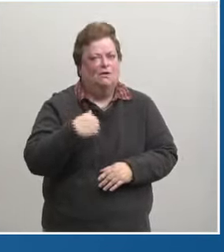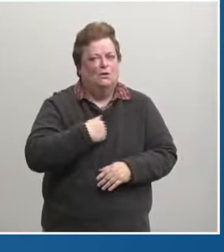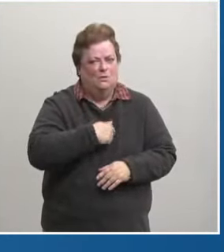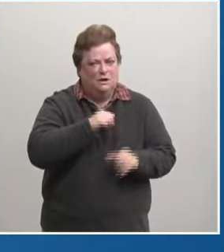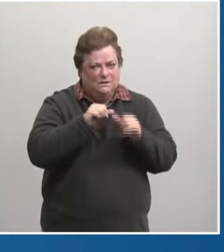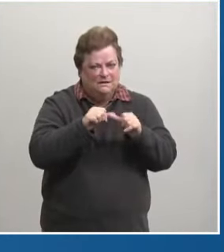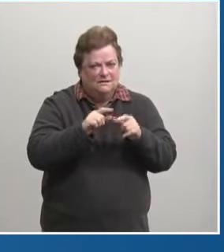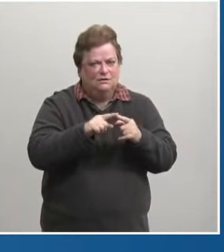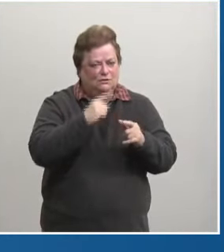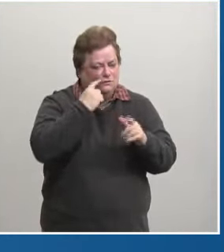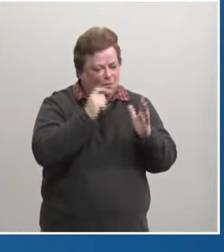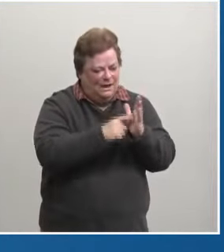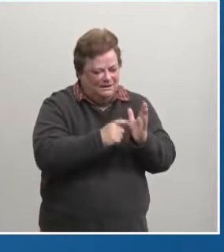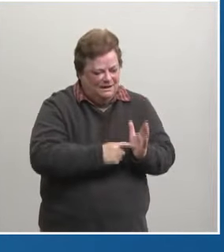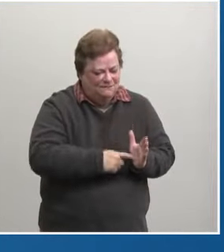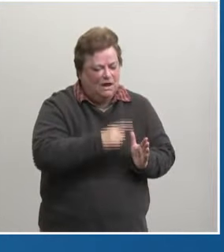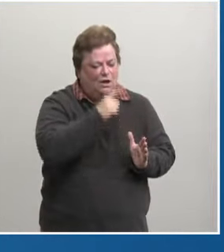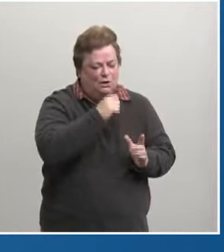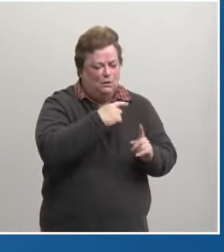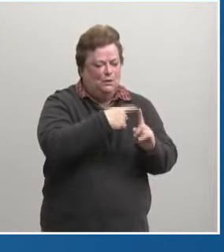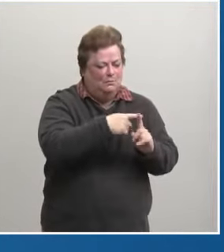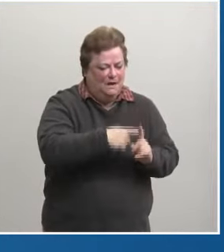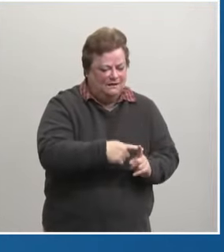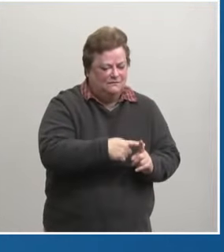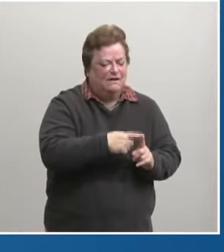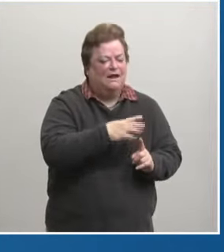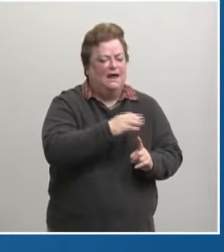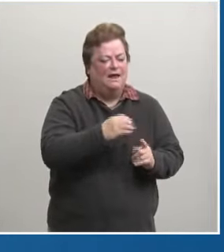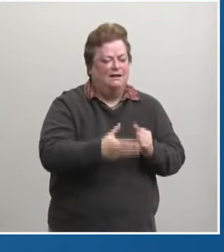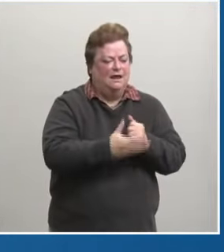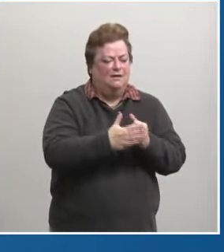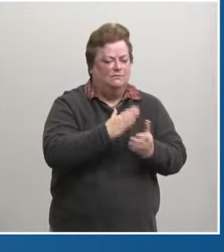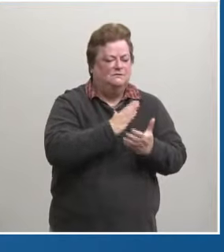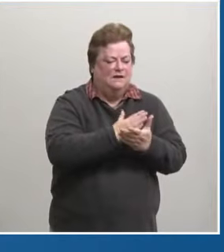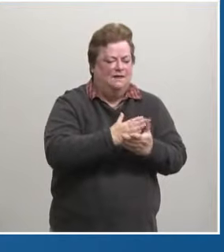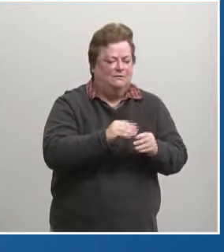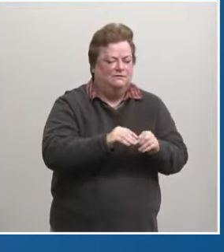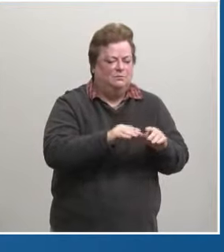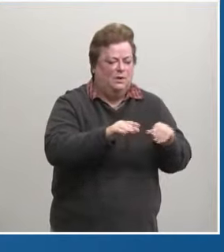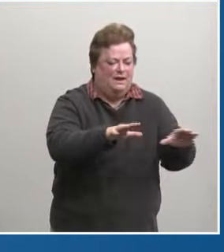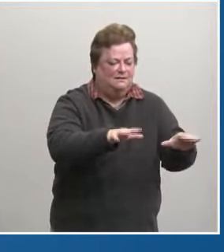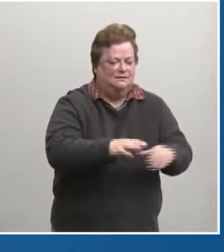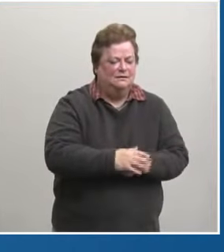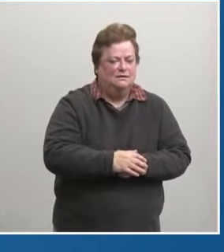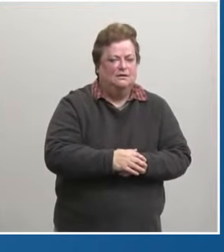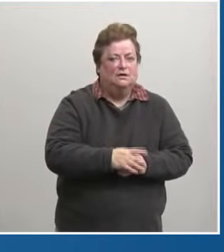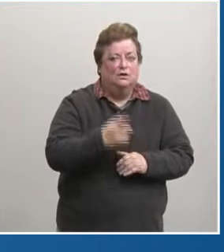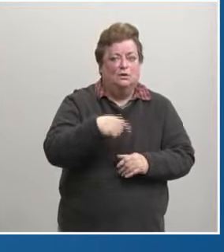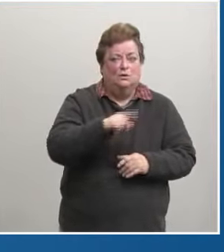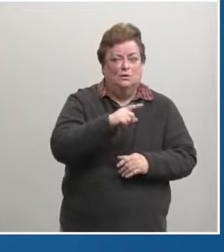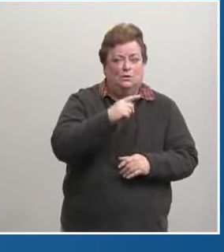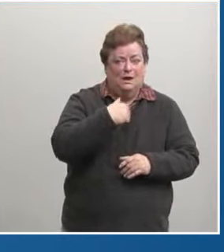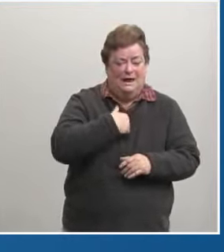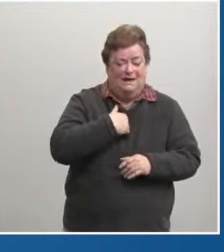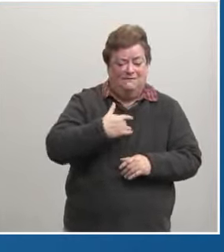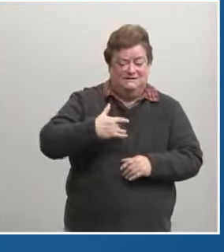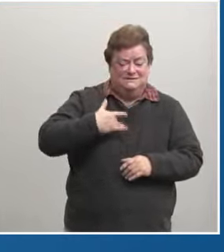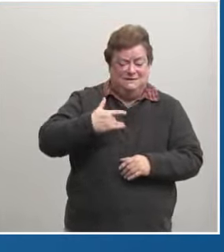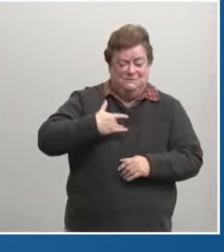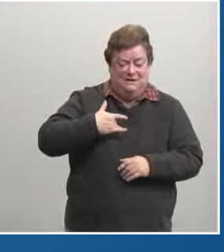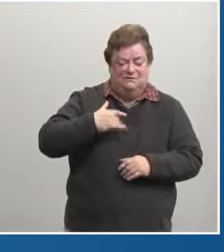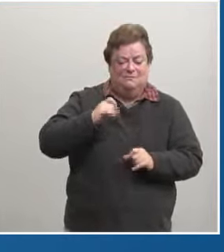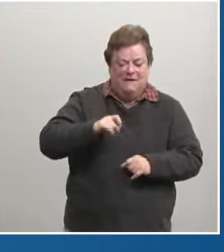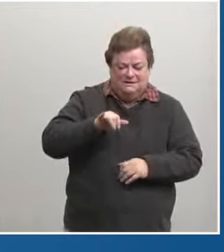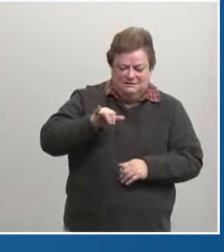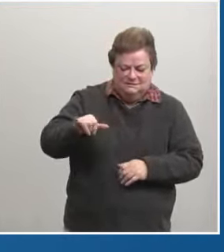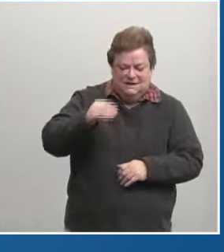those who are positive and prevent further spread by reducing close contacts. Those with COVID-19 symptoms must stay